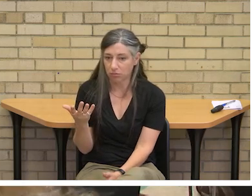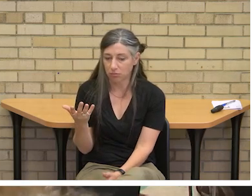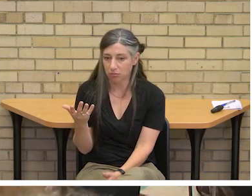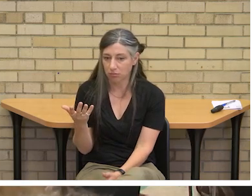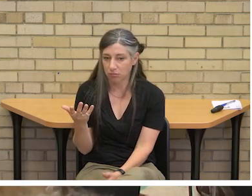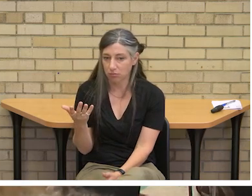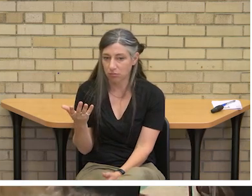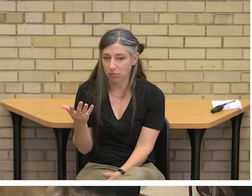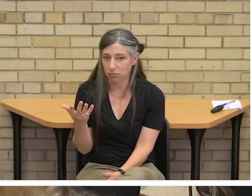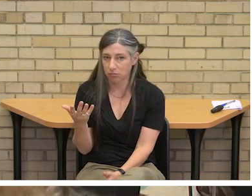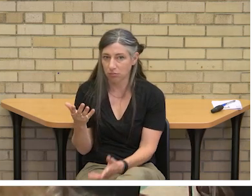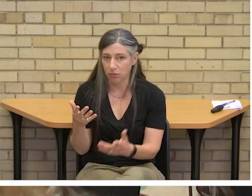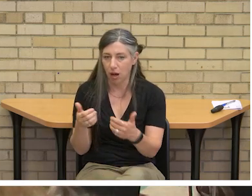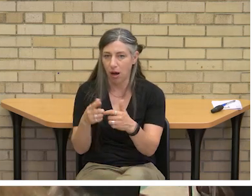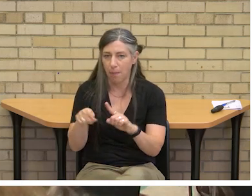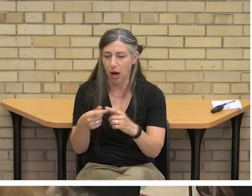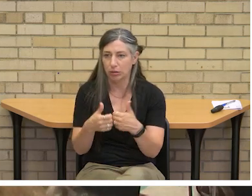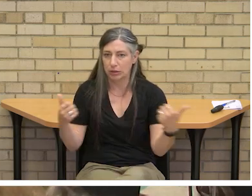to your second westbound lane?